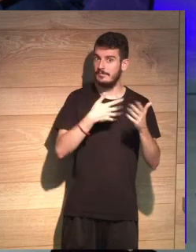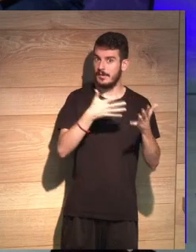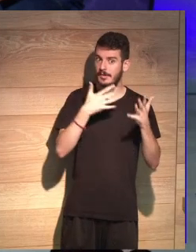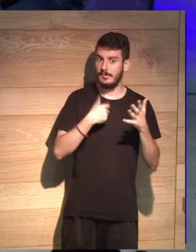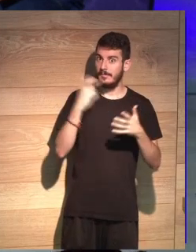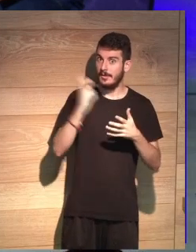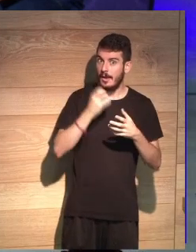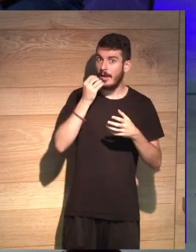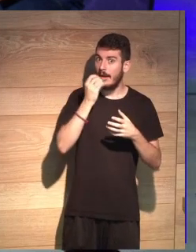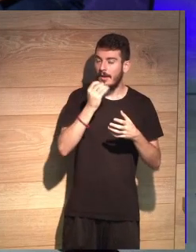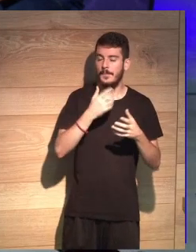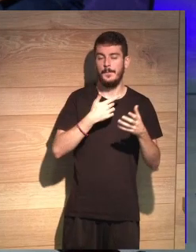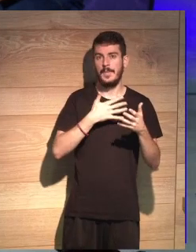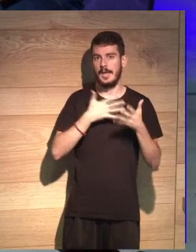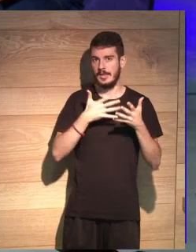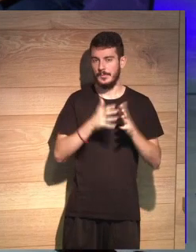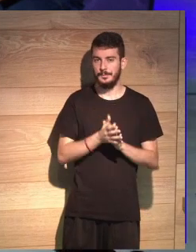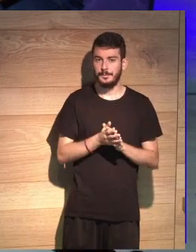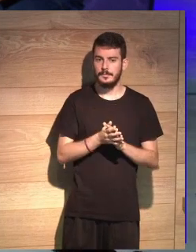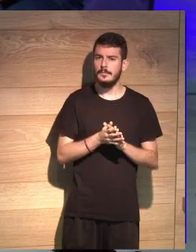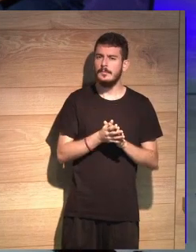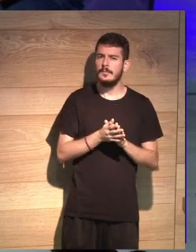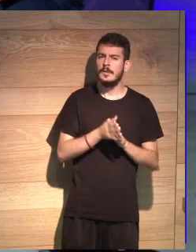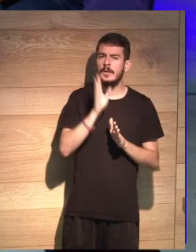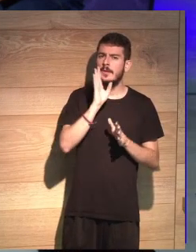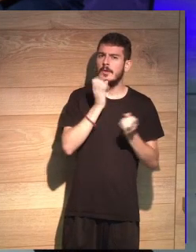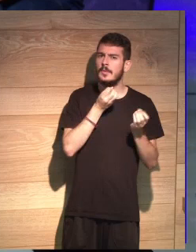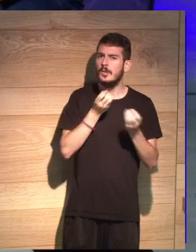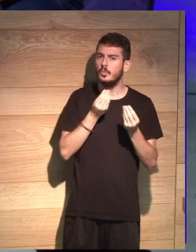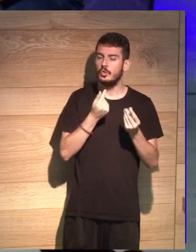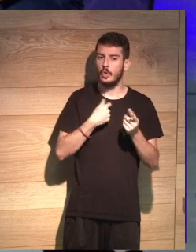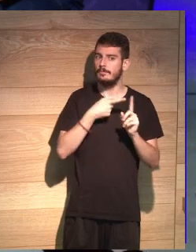Hello. Great presentation.